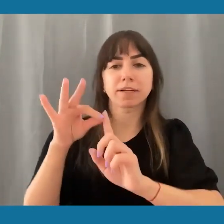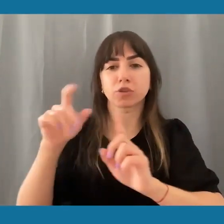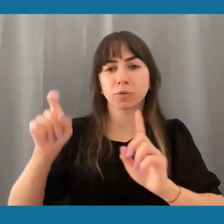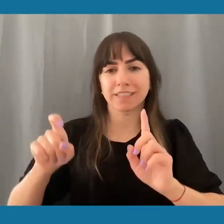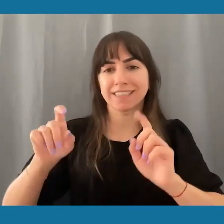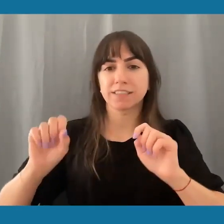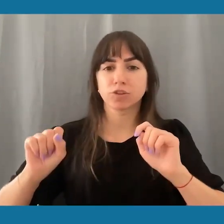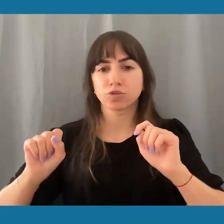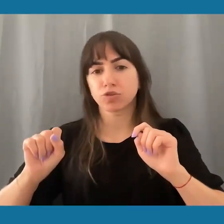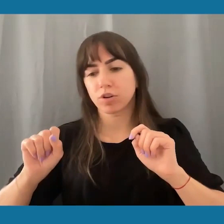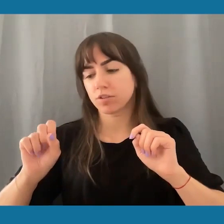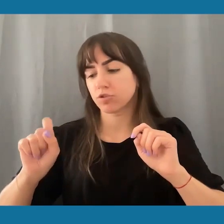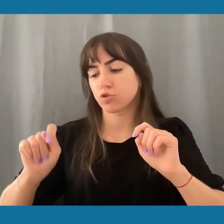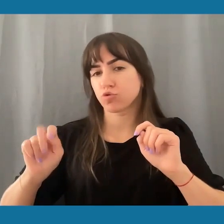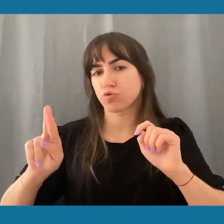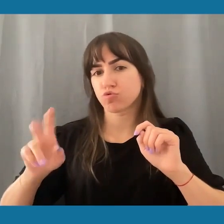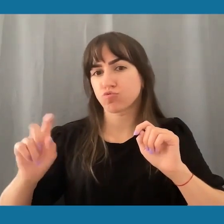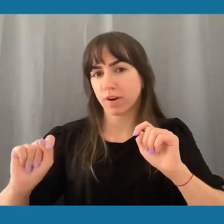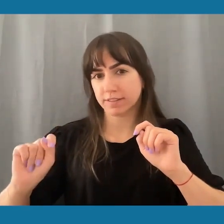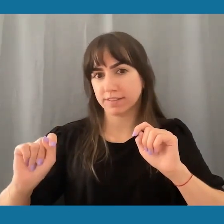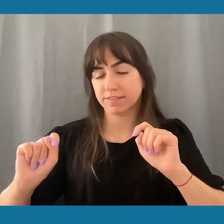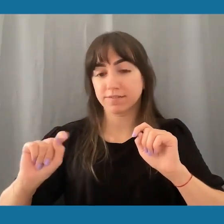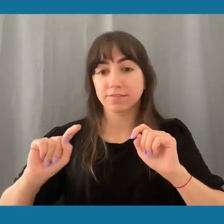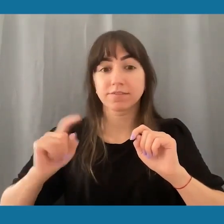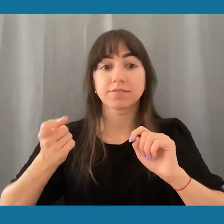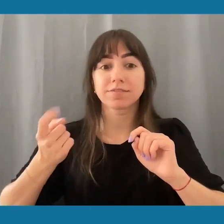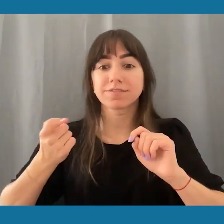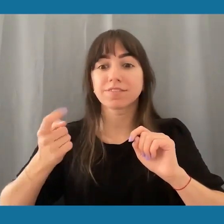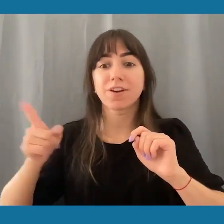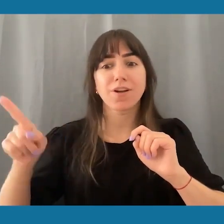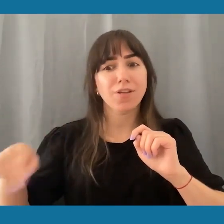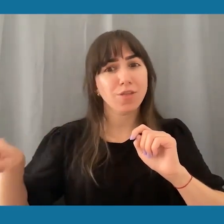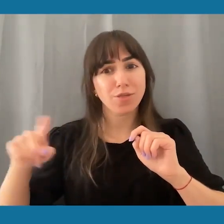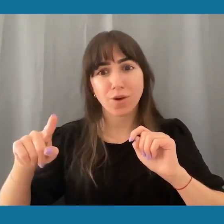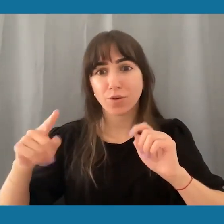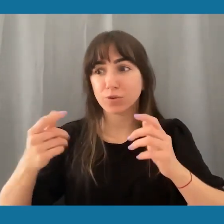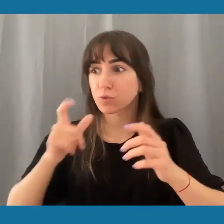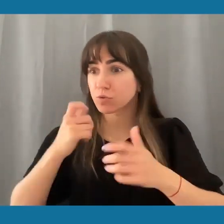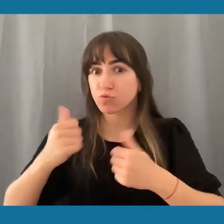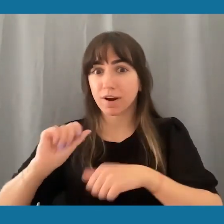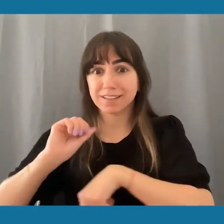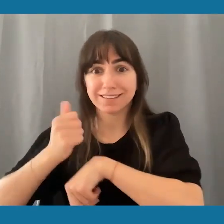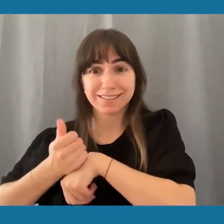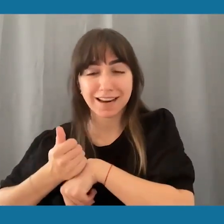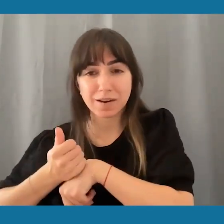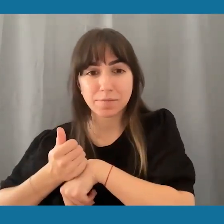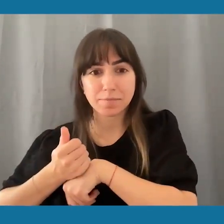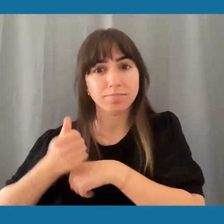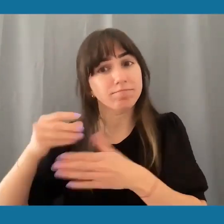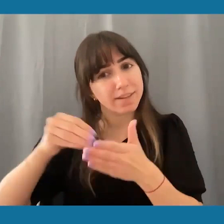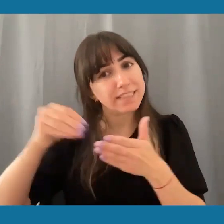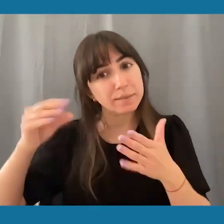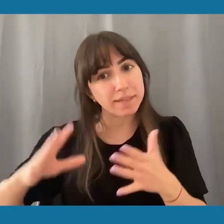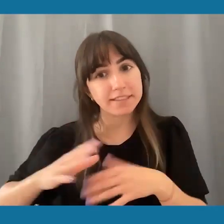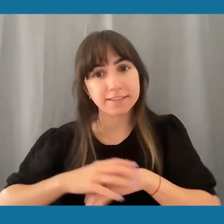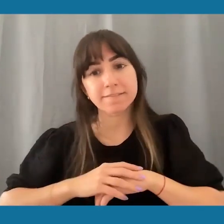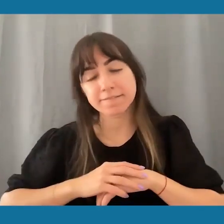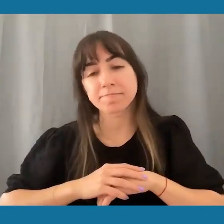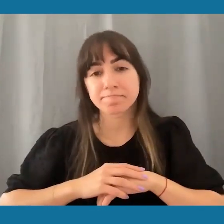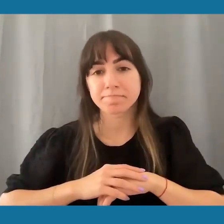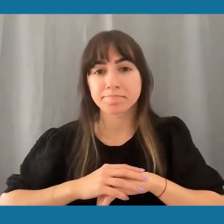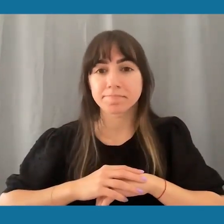are expensive. And they continue to be expensive on an annual basis because it's court filings,